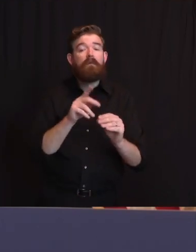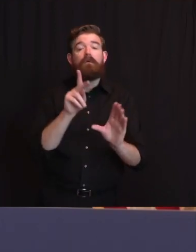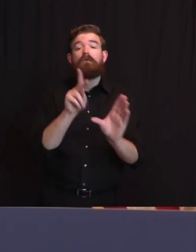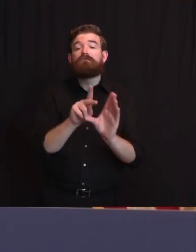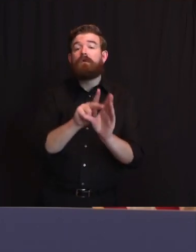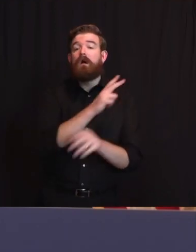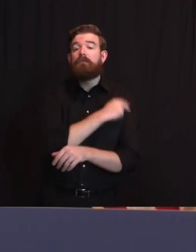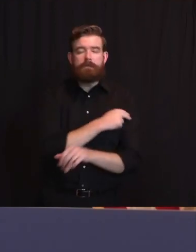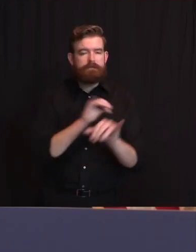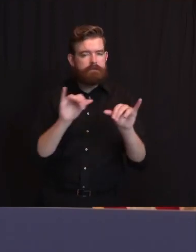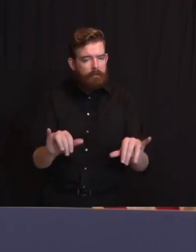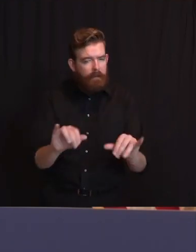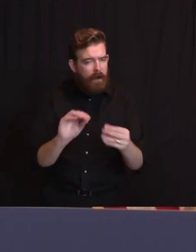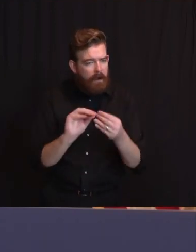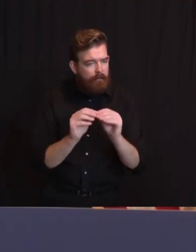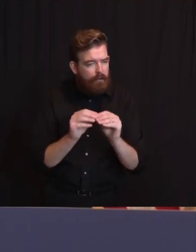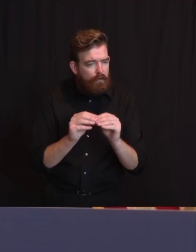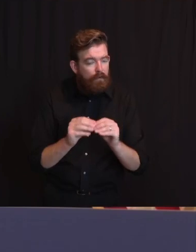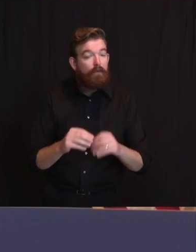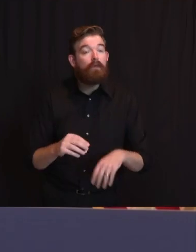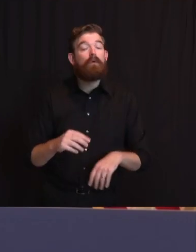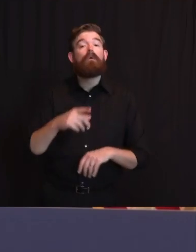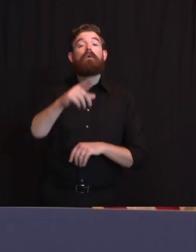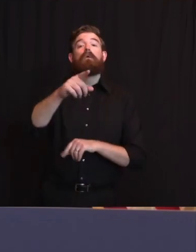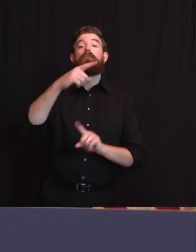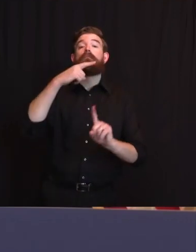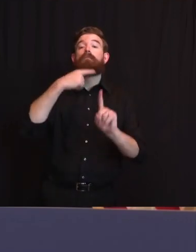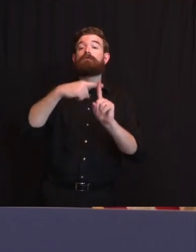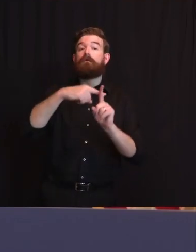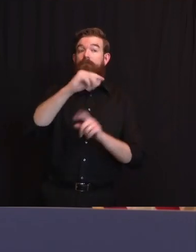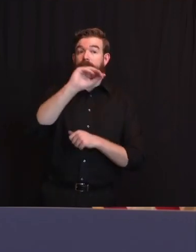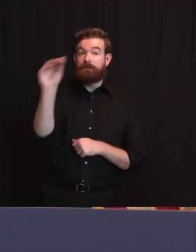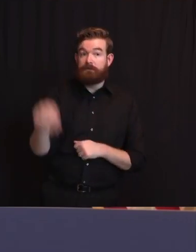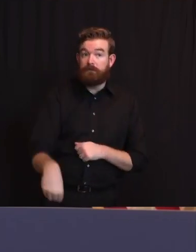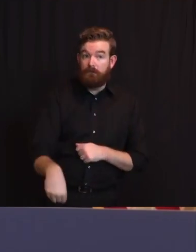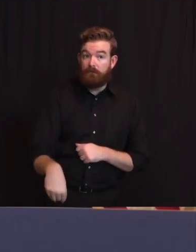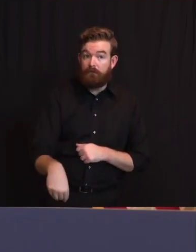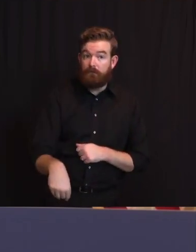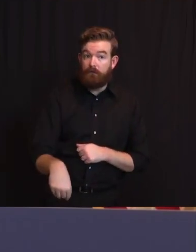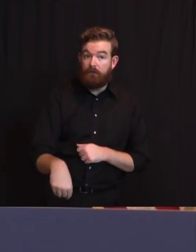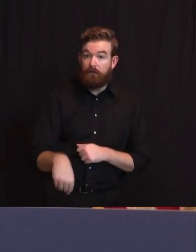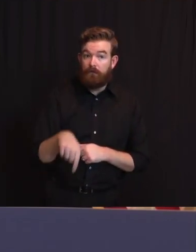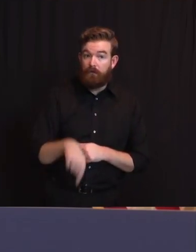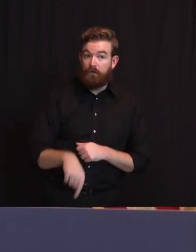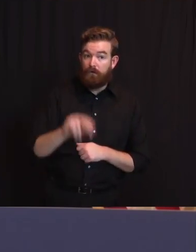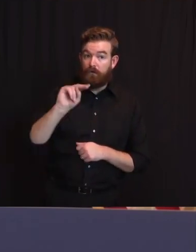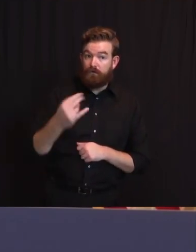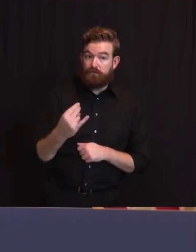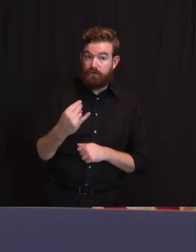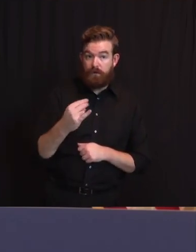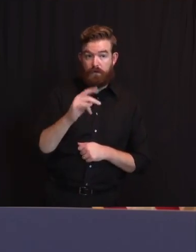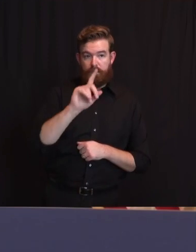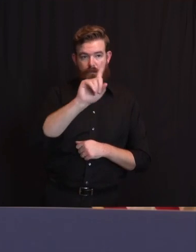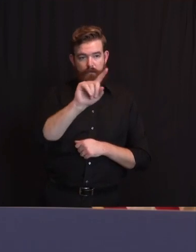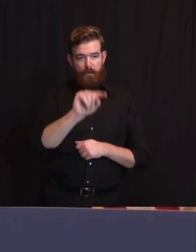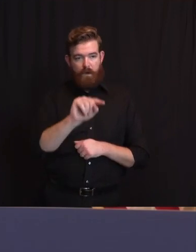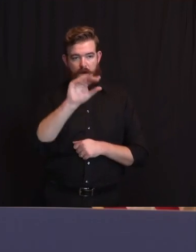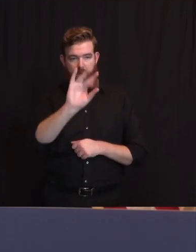governor shared, as of August 31st, in New Jersey as a whole is